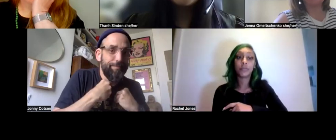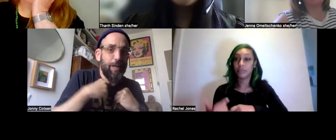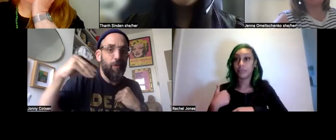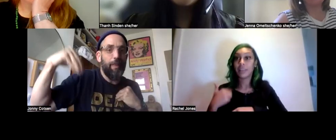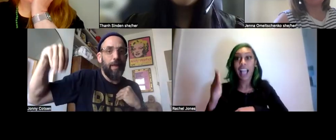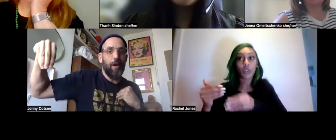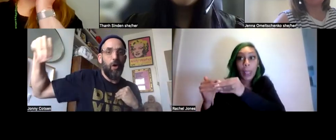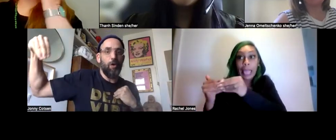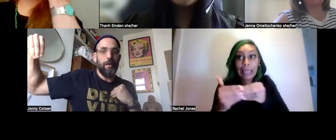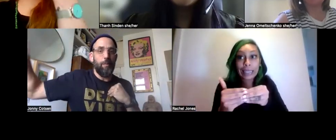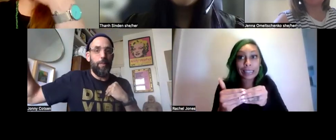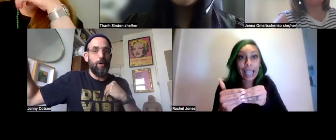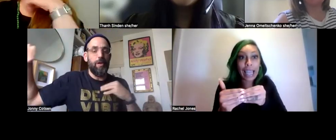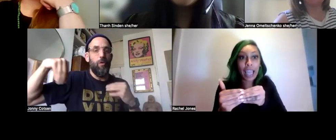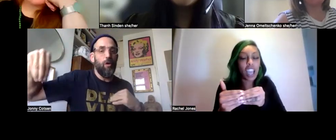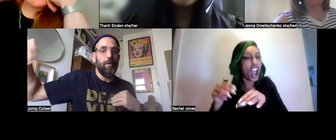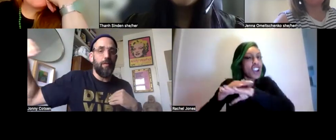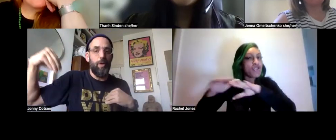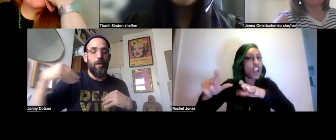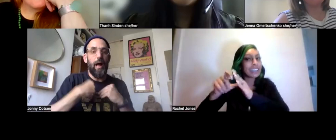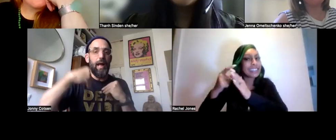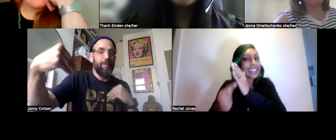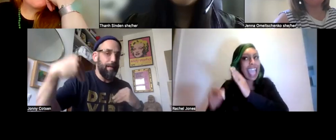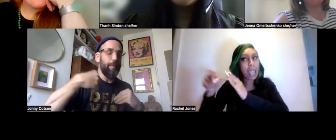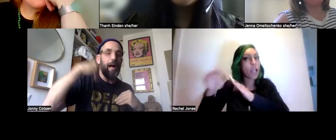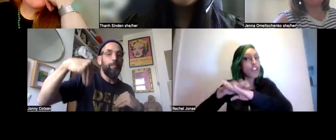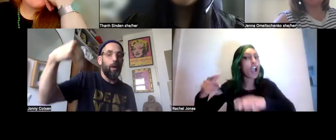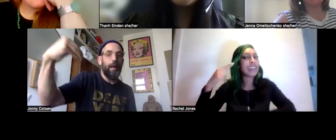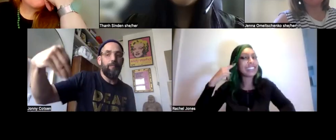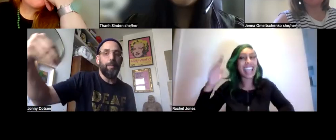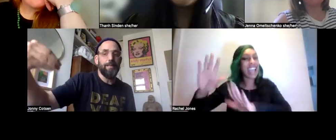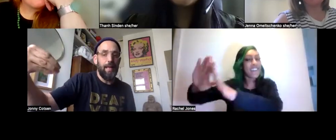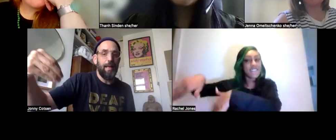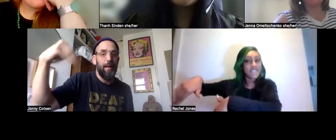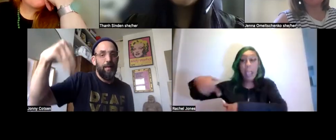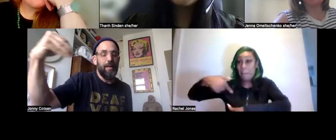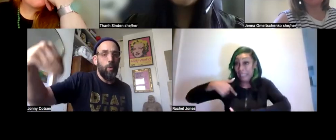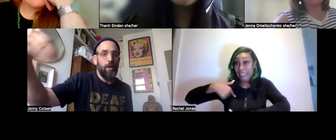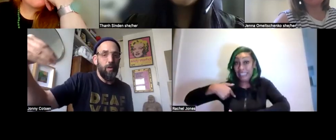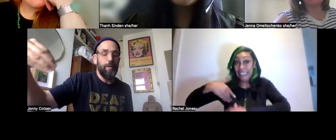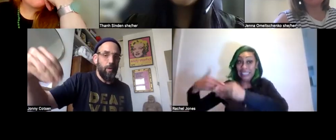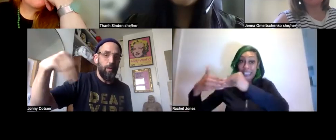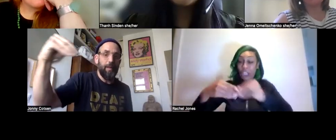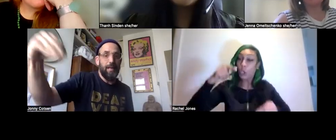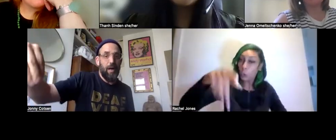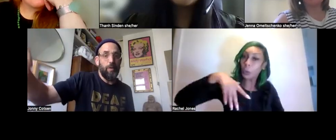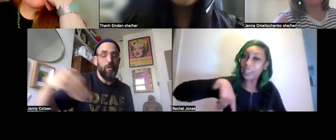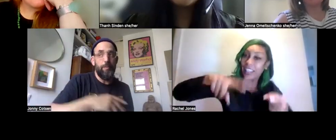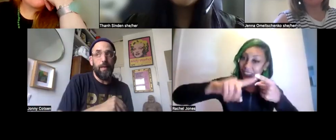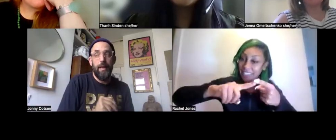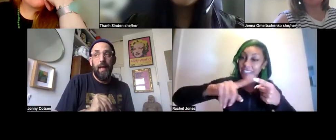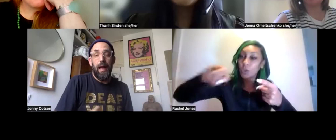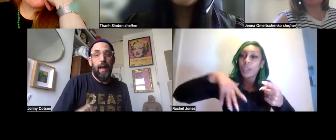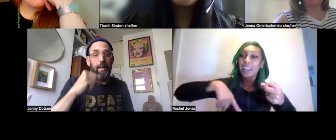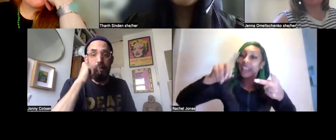it rather than a non-disabled person or a non-deaf person. I have to lead it. I'm the one that have to be saying, this is what you need to be doing, this is how it